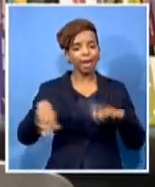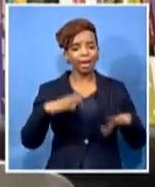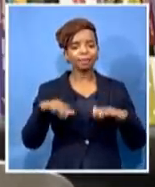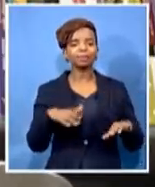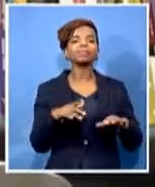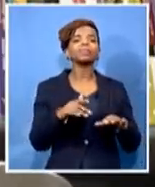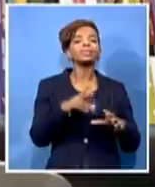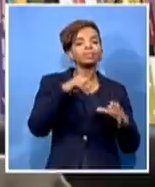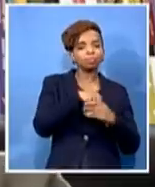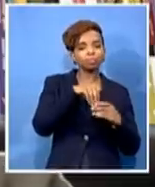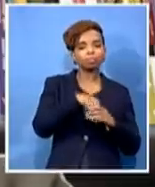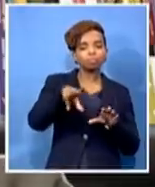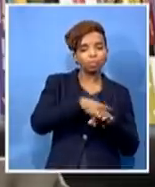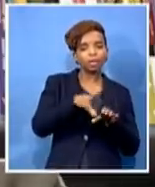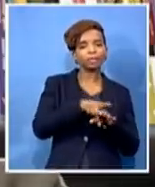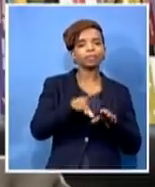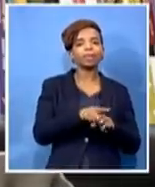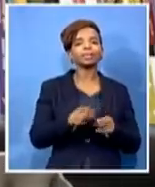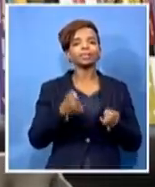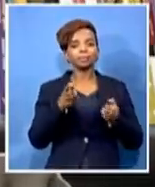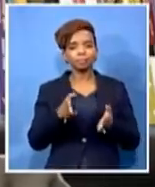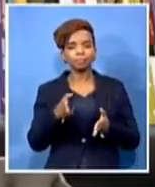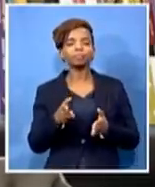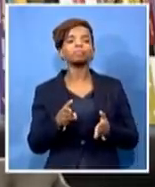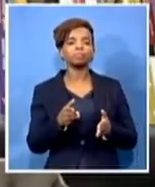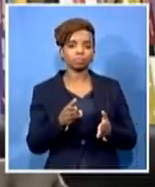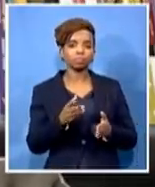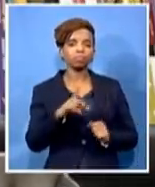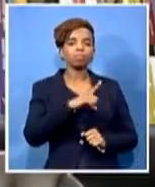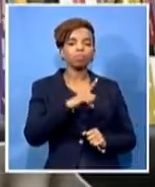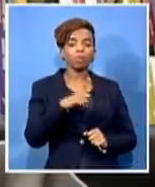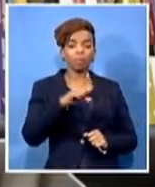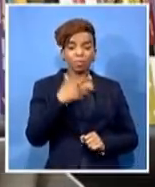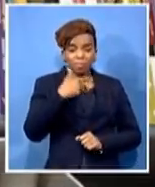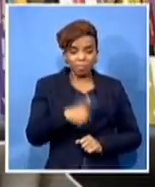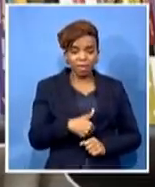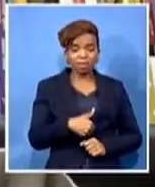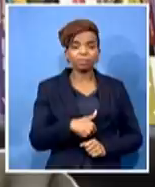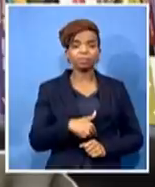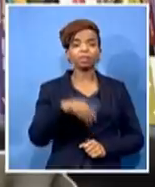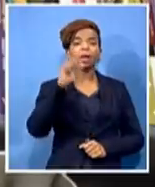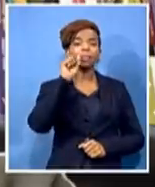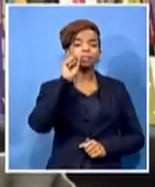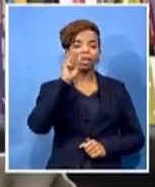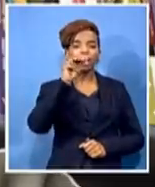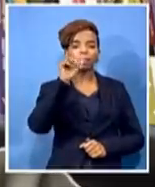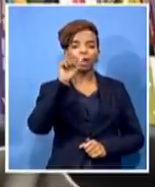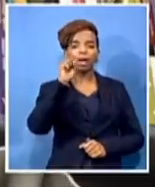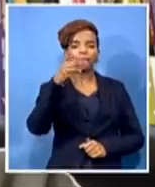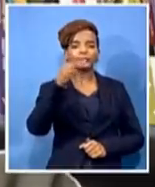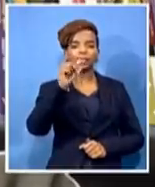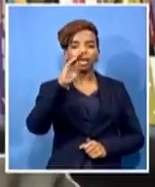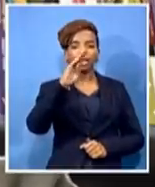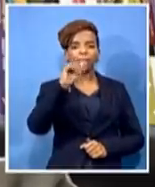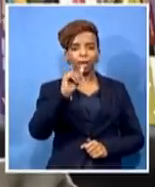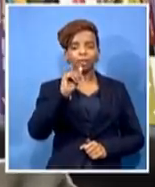Mr. Mashaba has got a lot that he has to prove. He did not have sufficient time as the